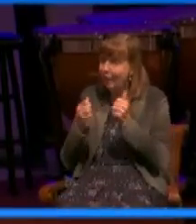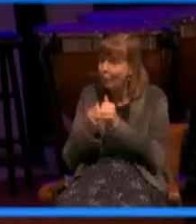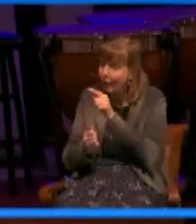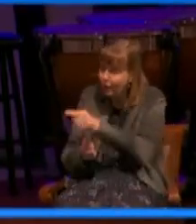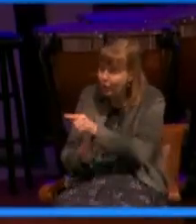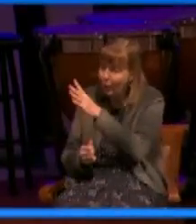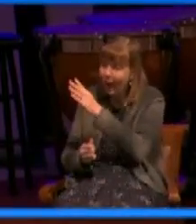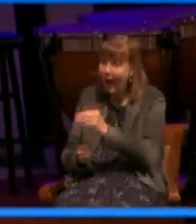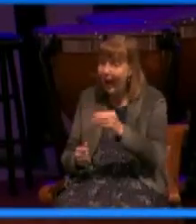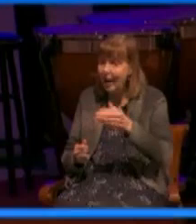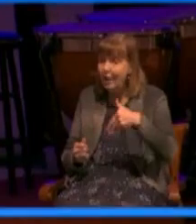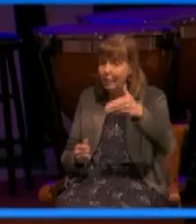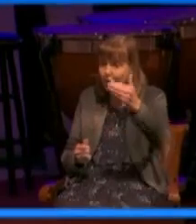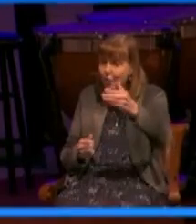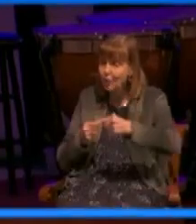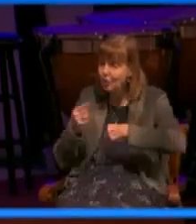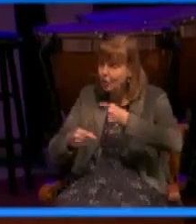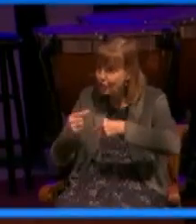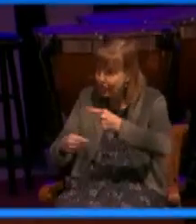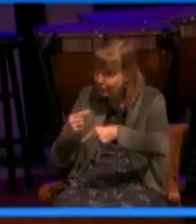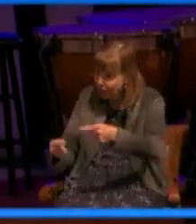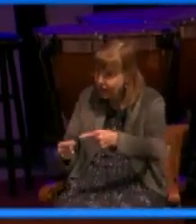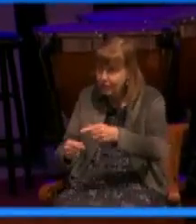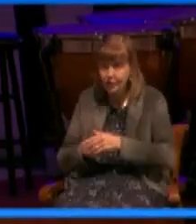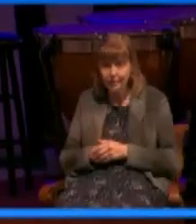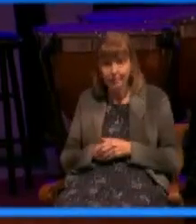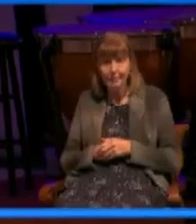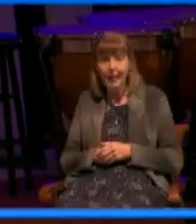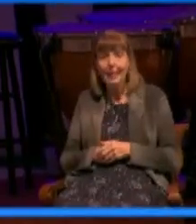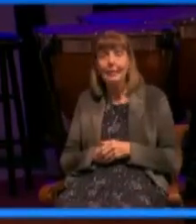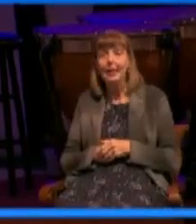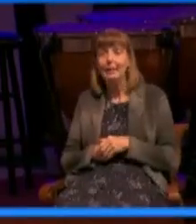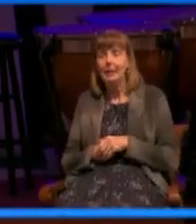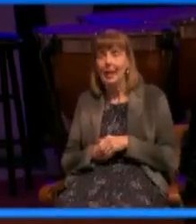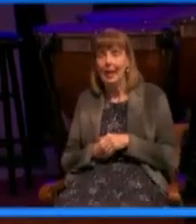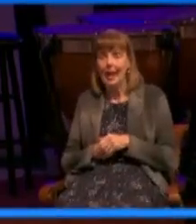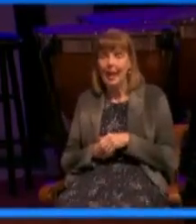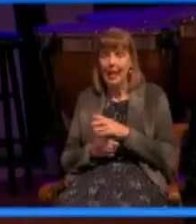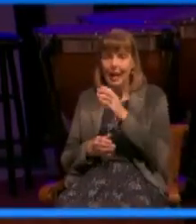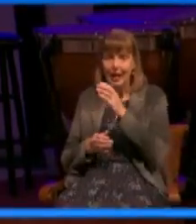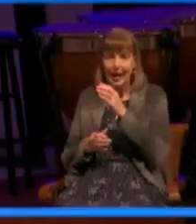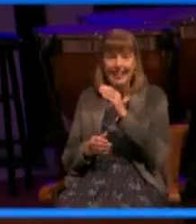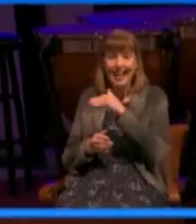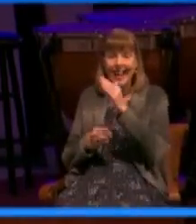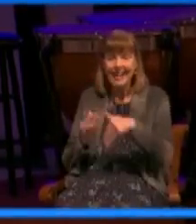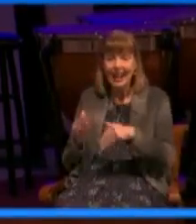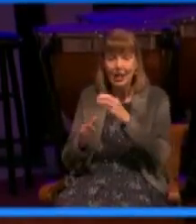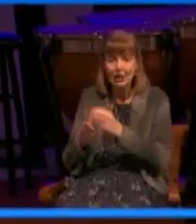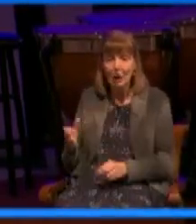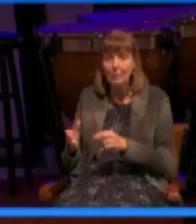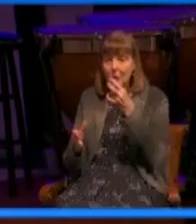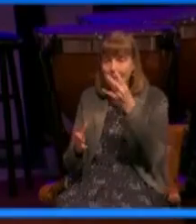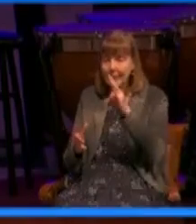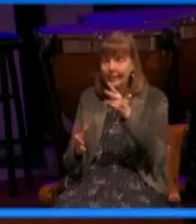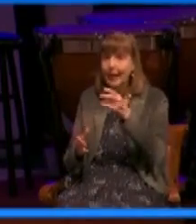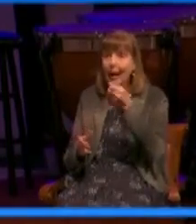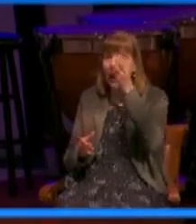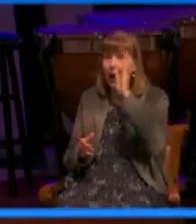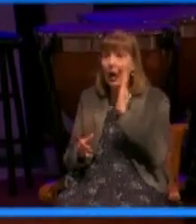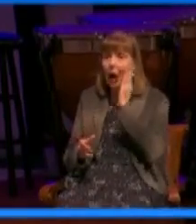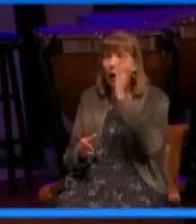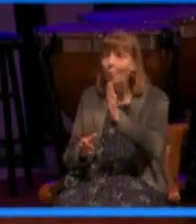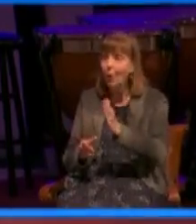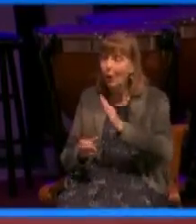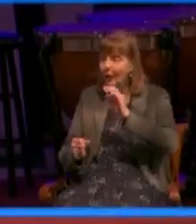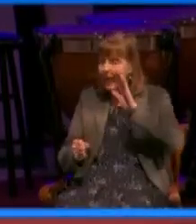do that. And in Genesis chapter 17, he will seal it with a sign. He will seal it with a symbol. In